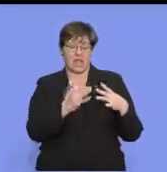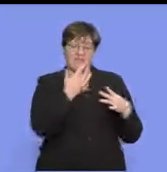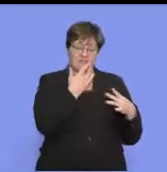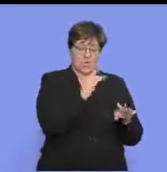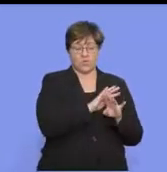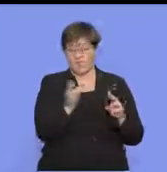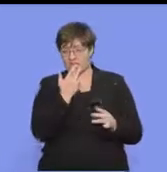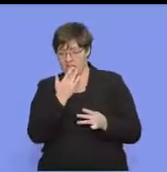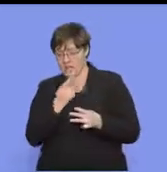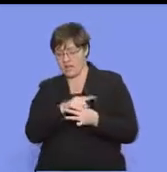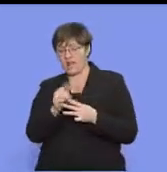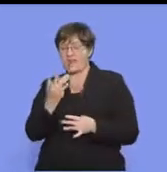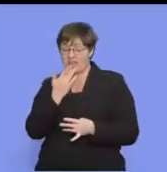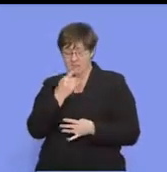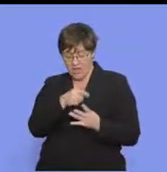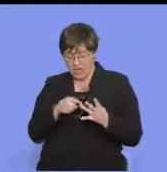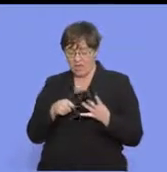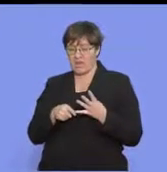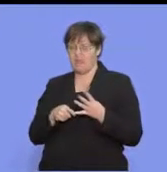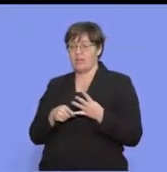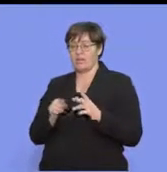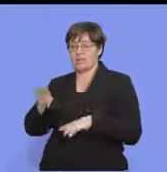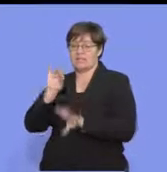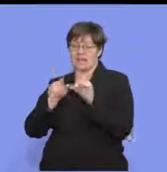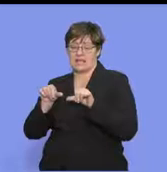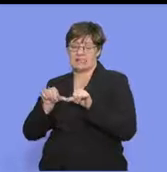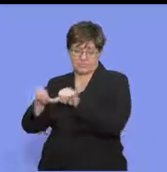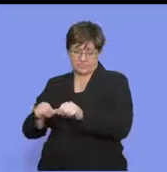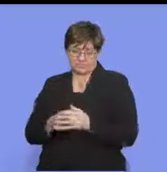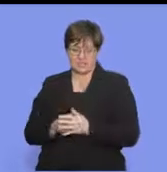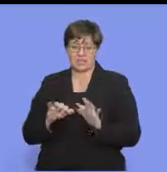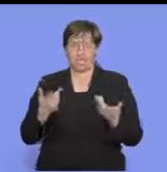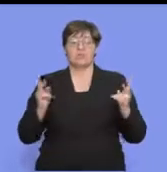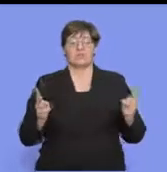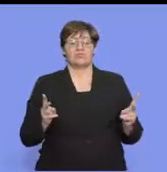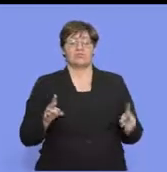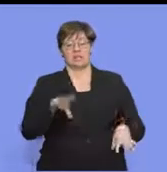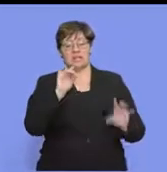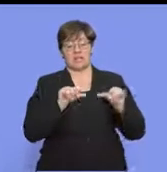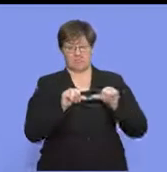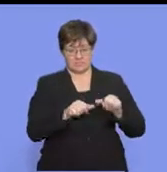and unfavorable, and then the favorable characteristic would be selected. And that is how natural